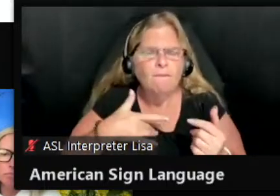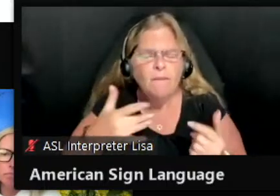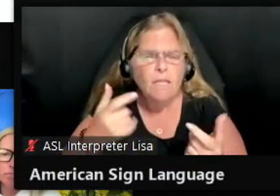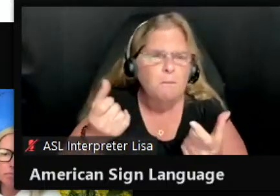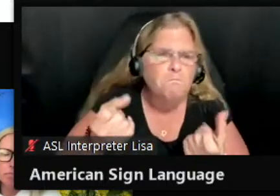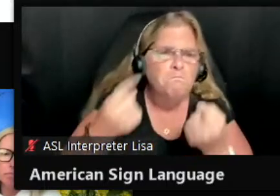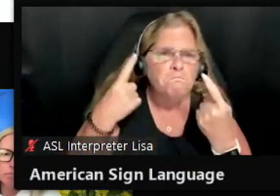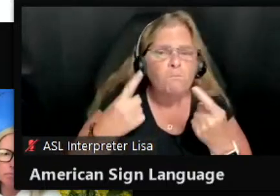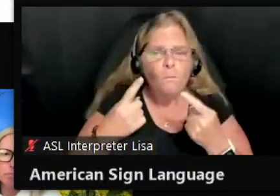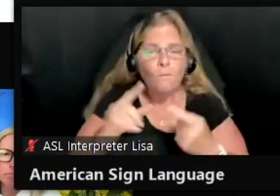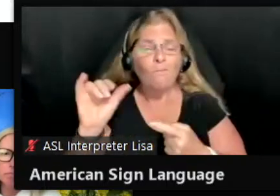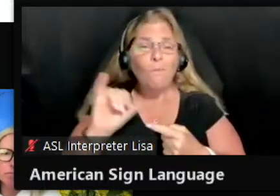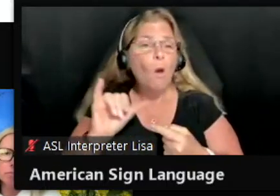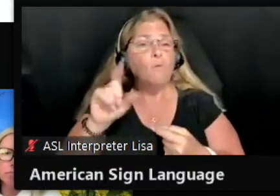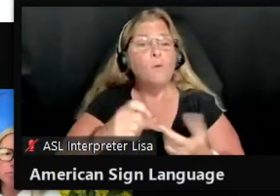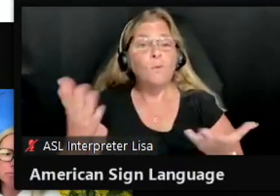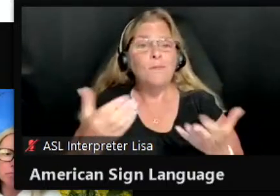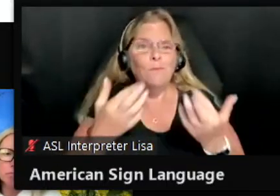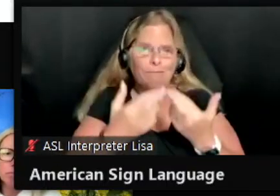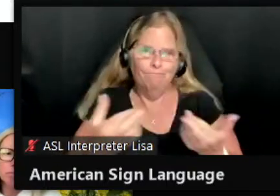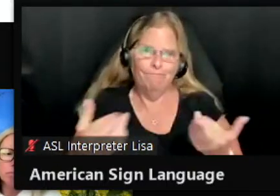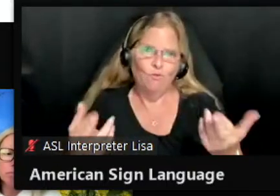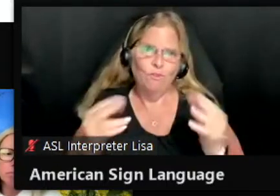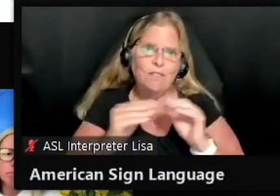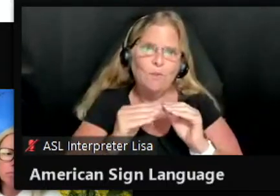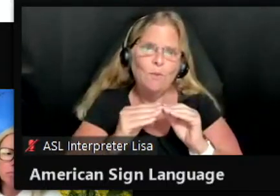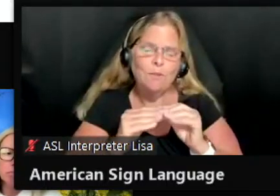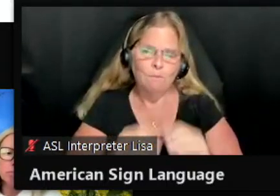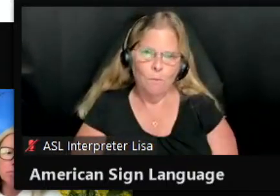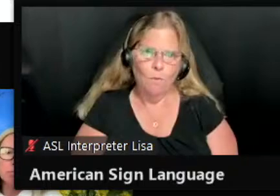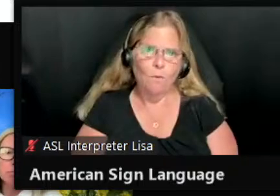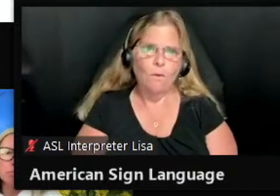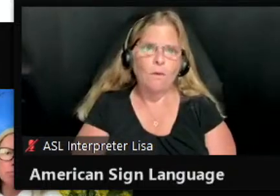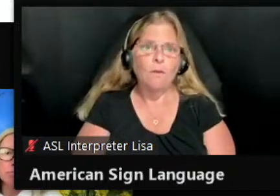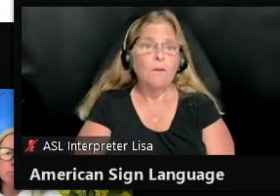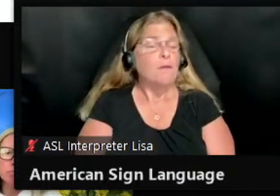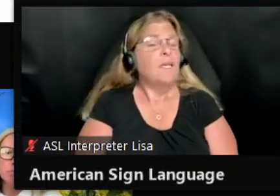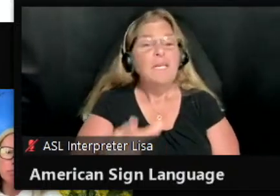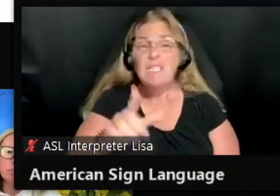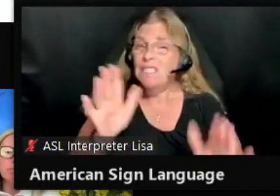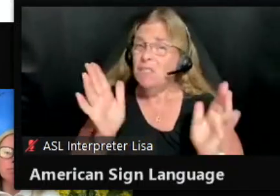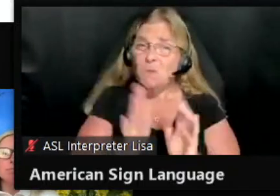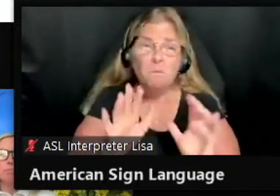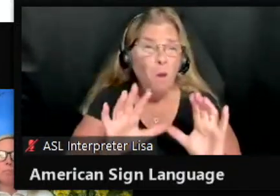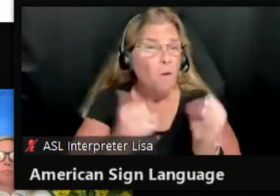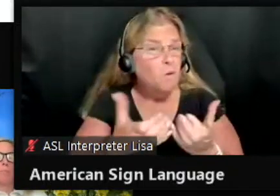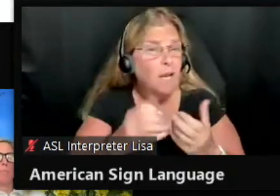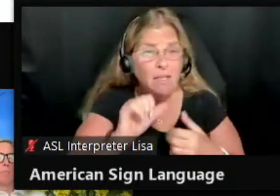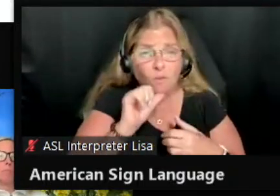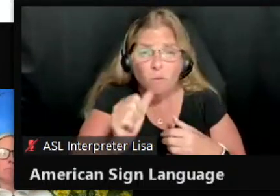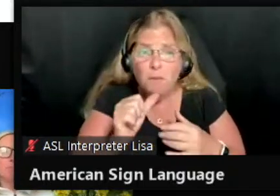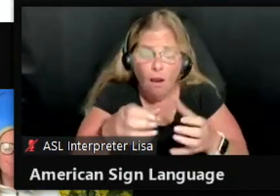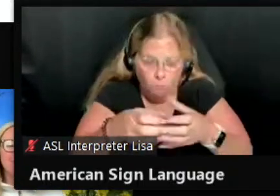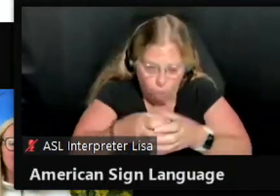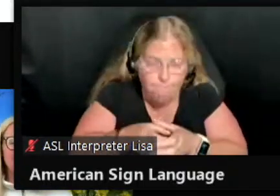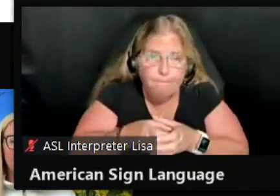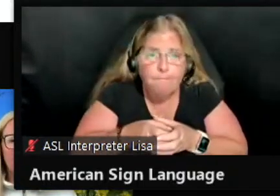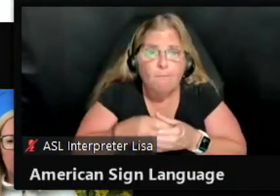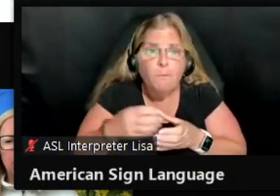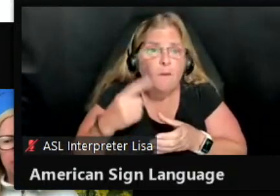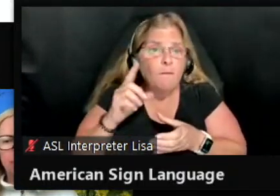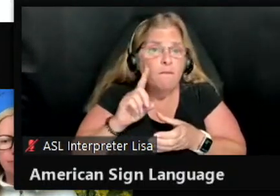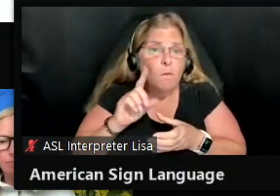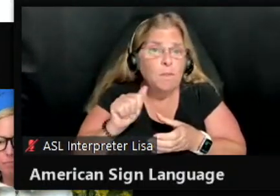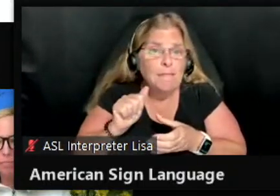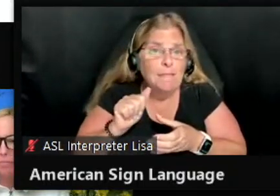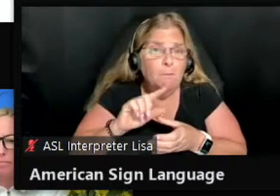more resources, for if you're not in a smaller classroom with children with disabilities, I don't know